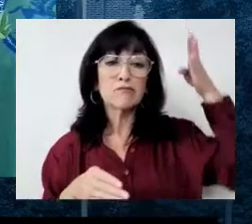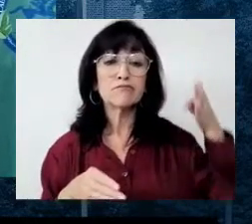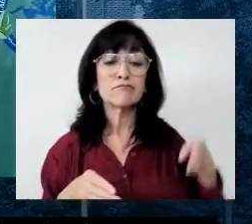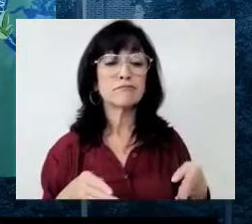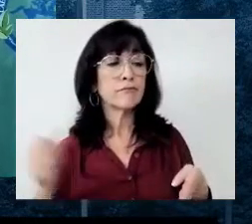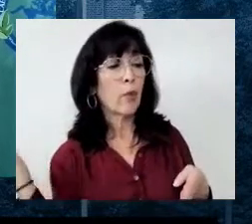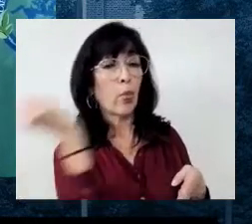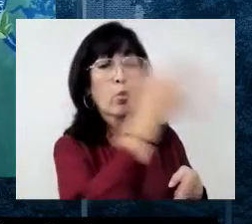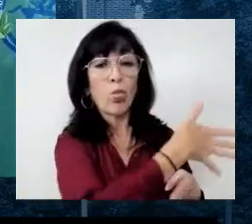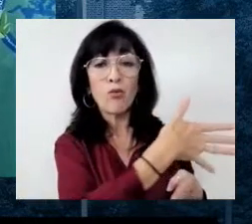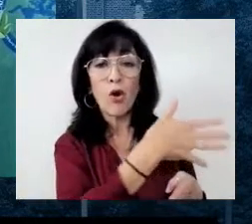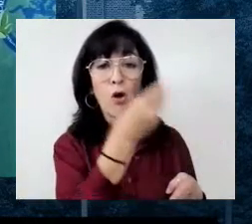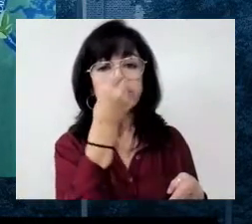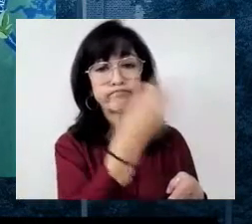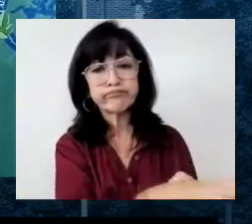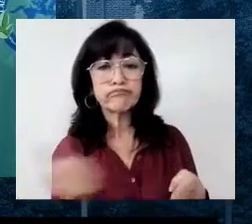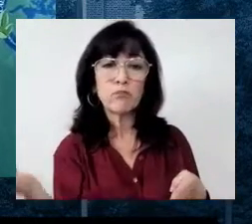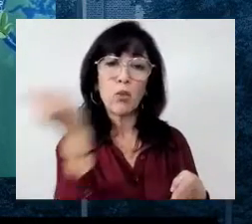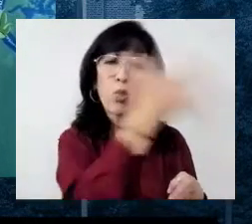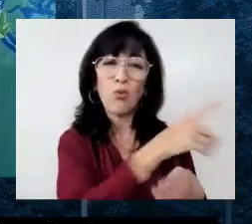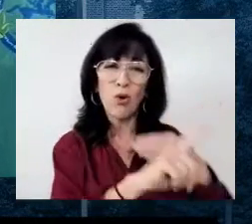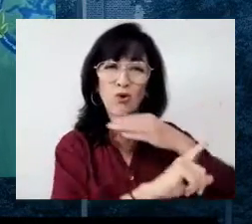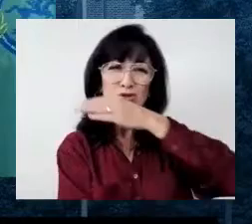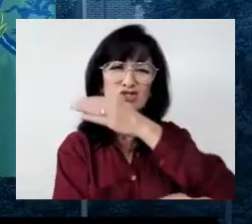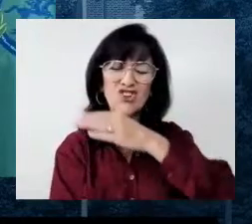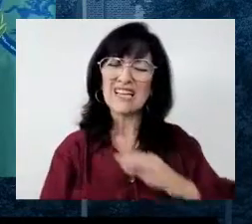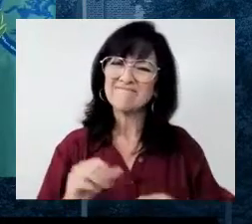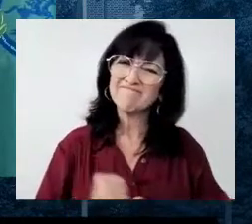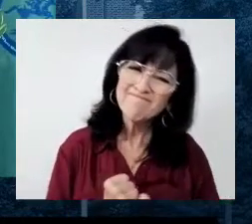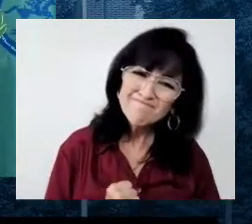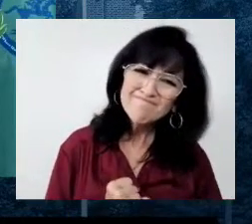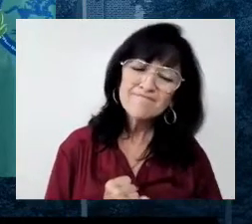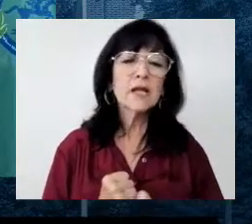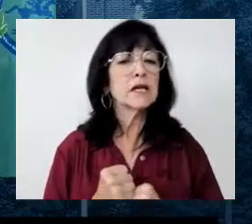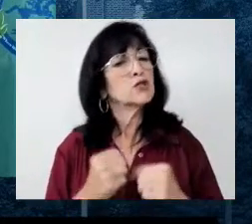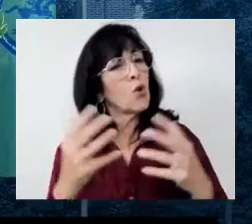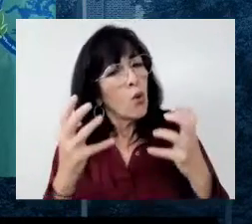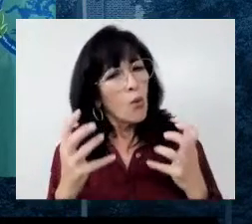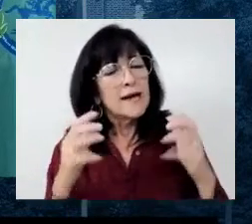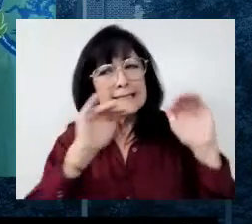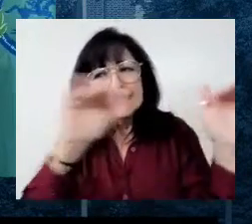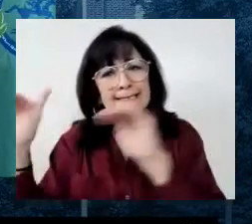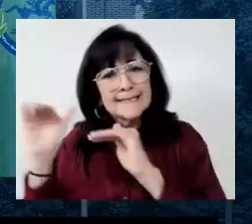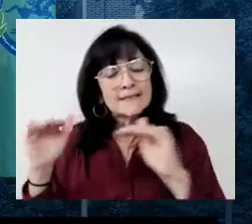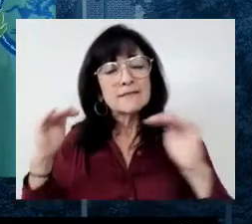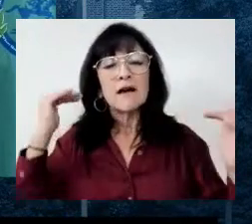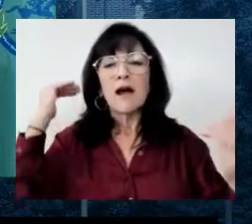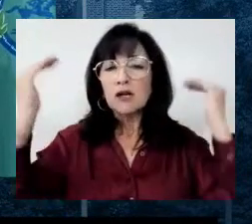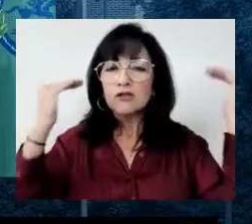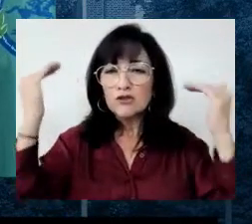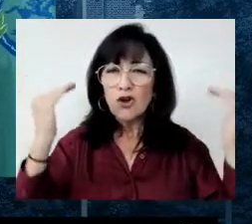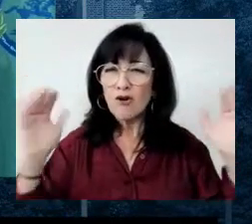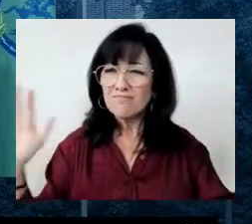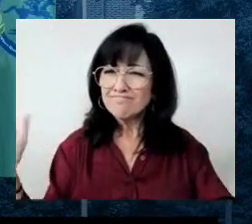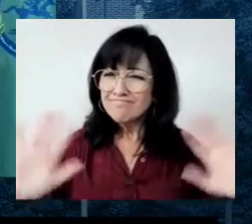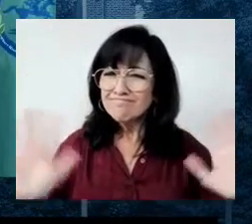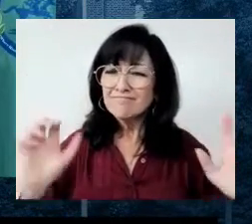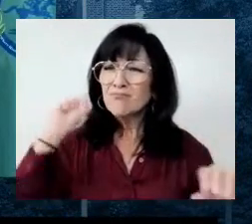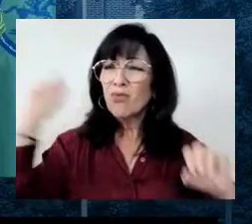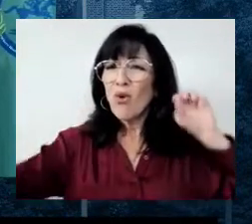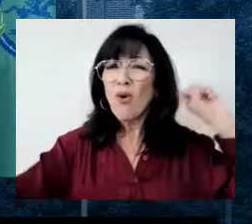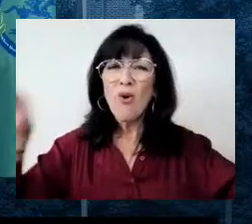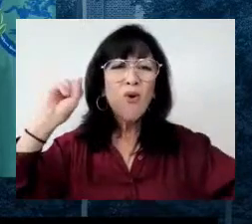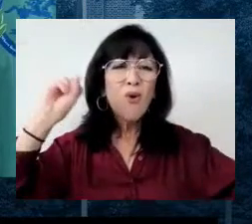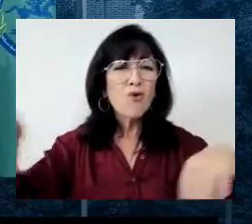the window. So in addition to getting adults to be conscious of the need to not to litter and to keep our